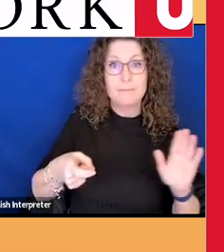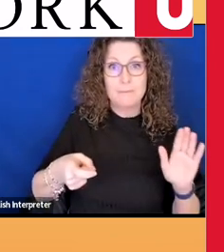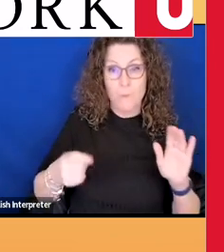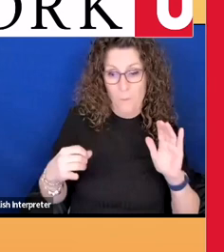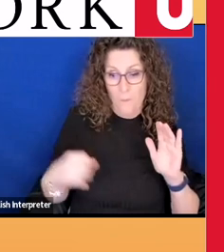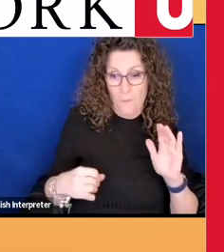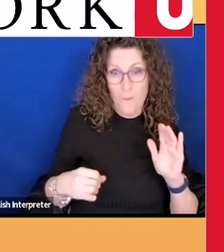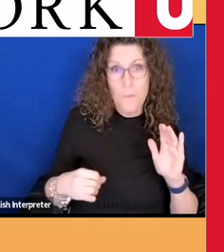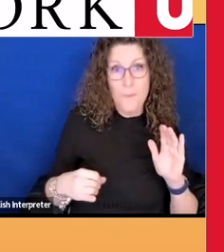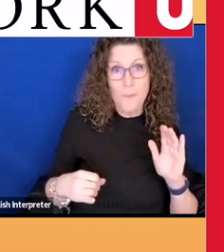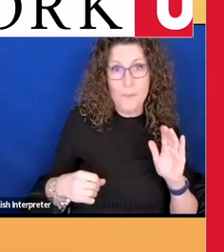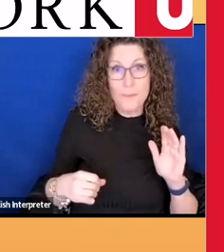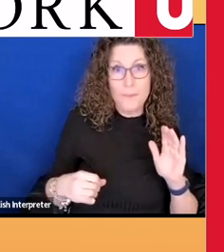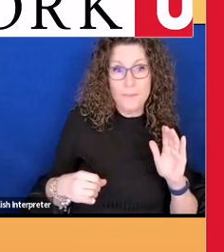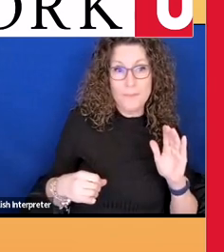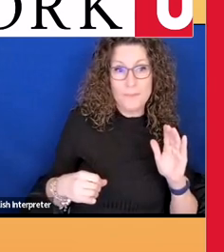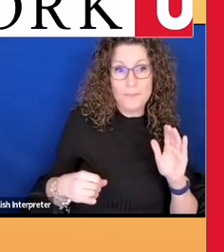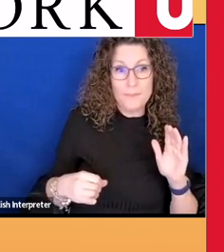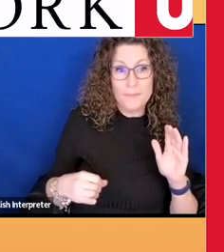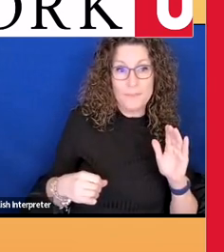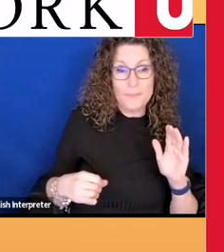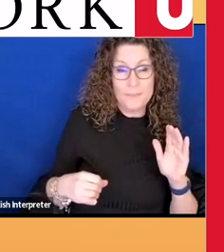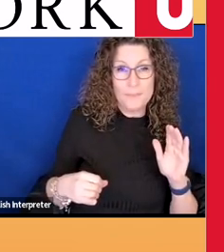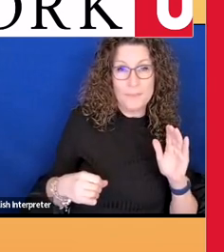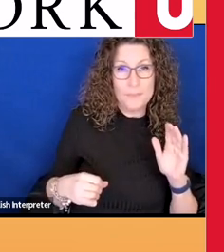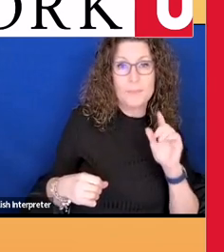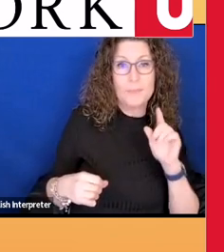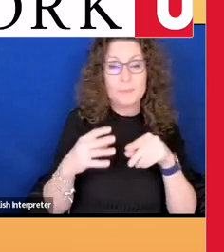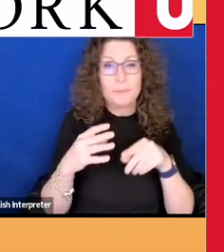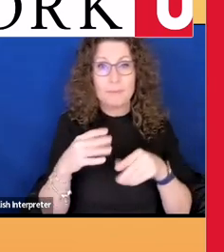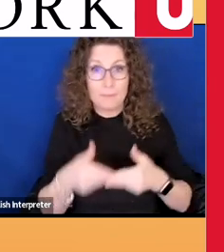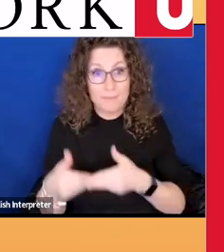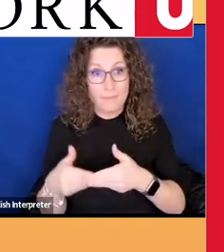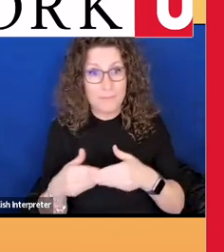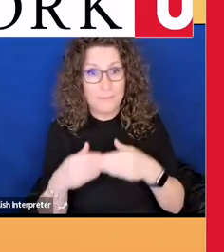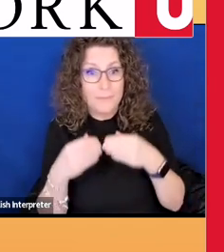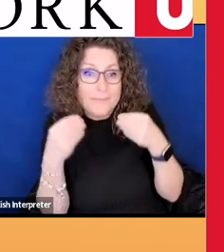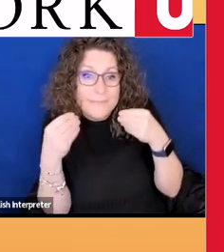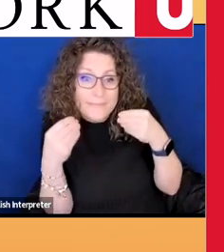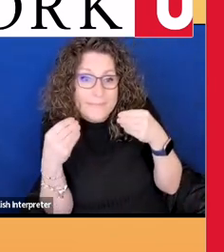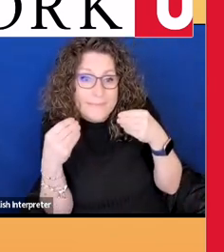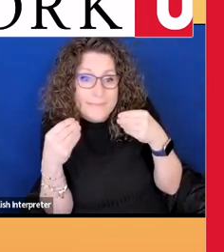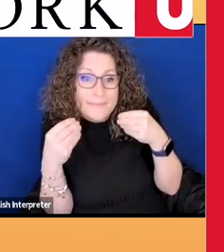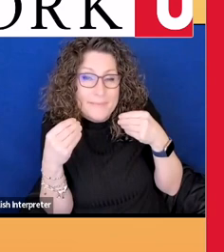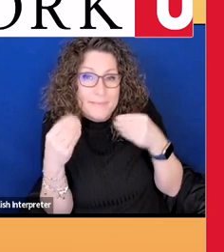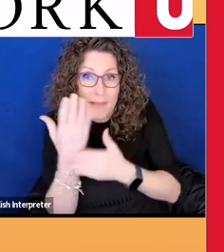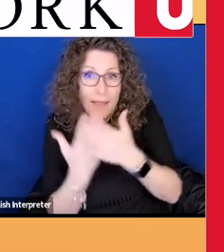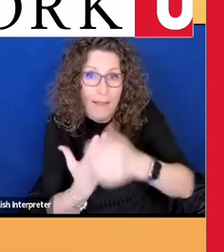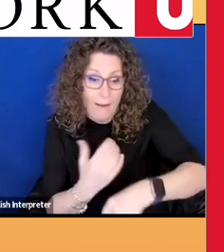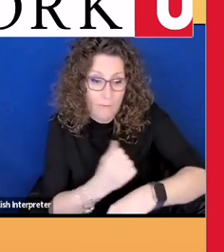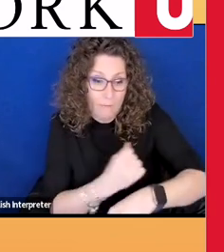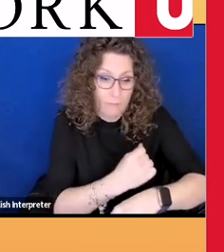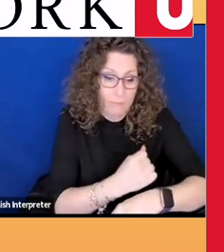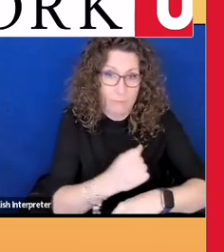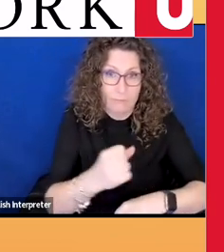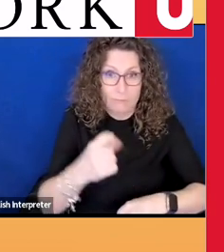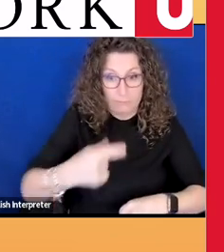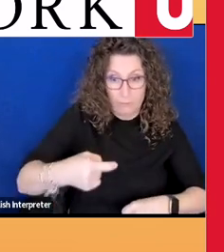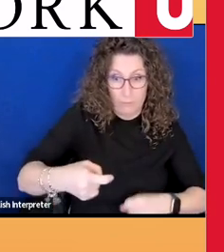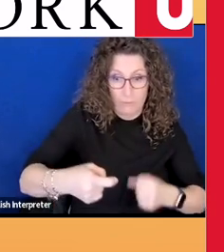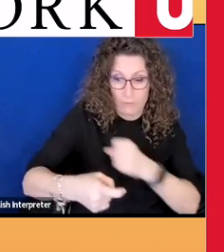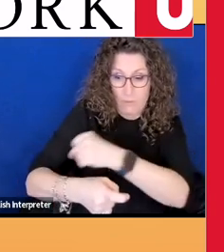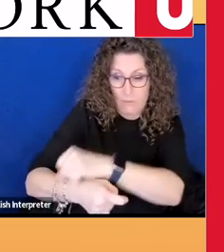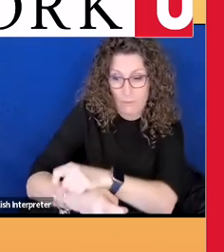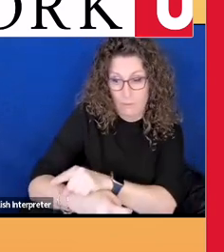place. He smiles, right hand resting on her right wrist, while the index finger of his left hand points